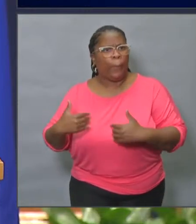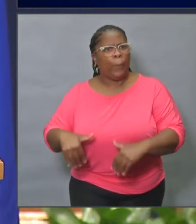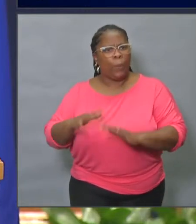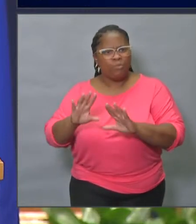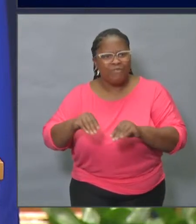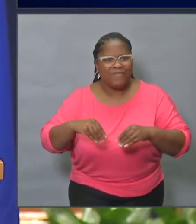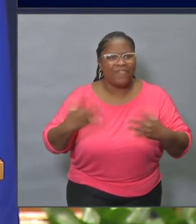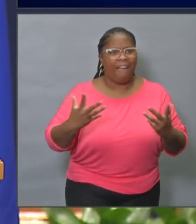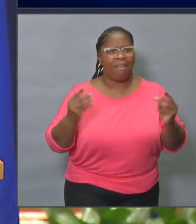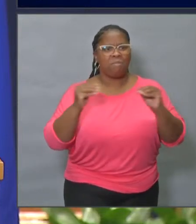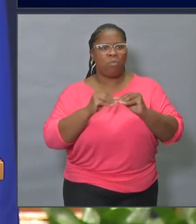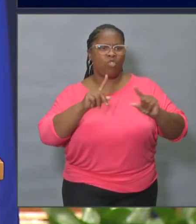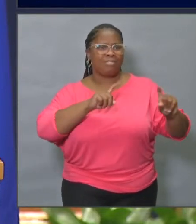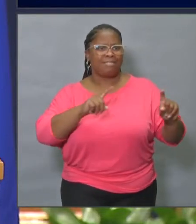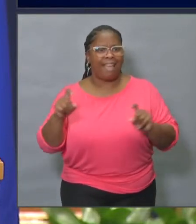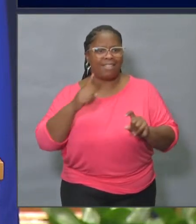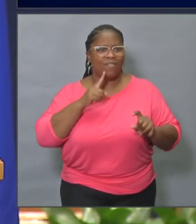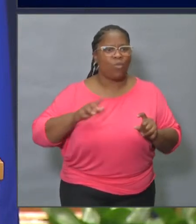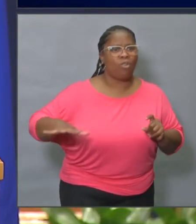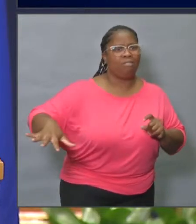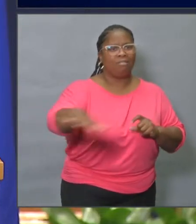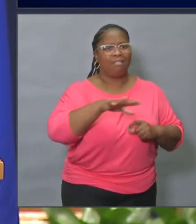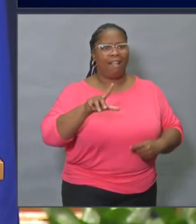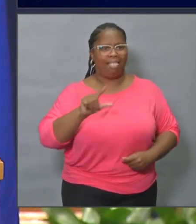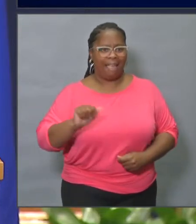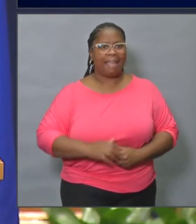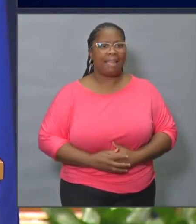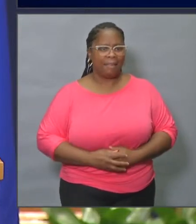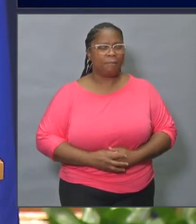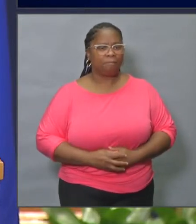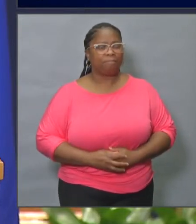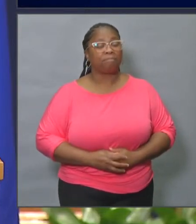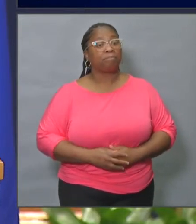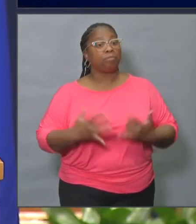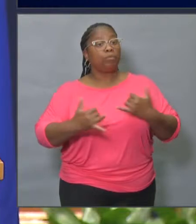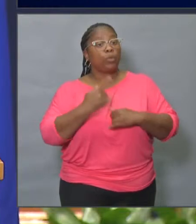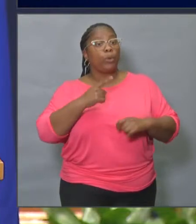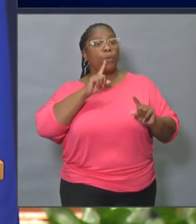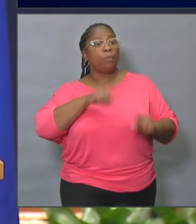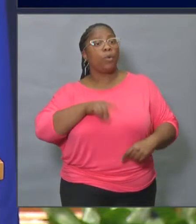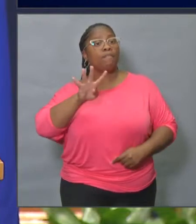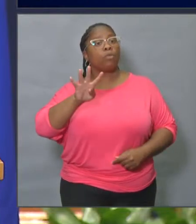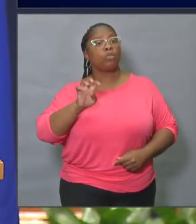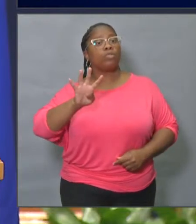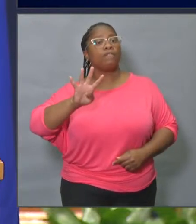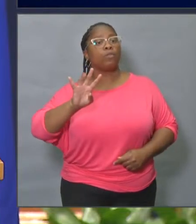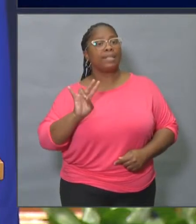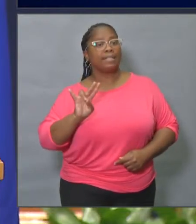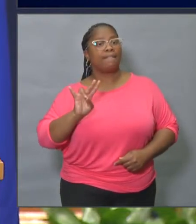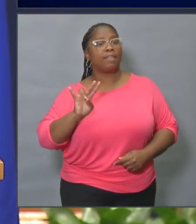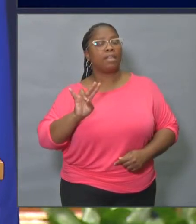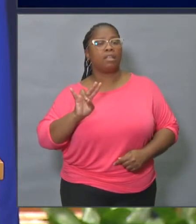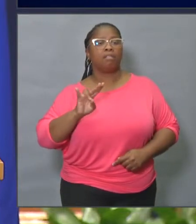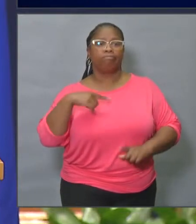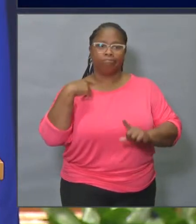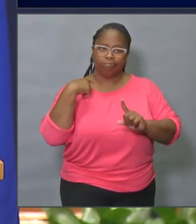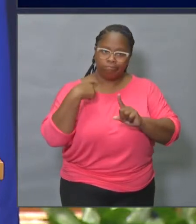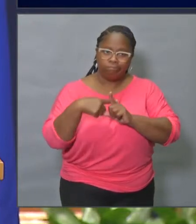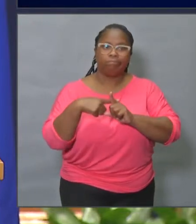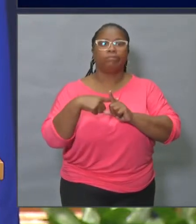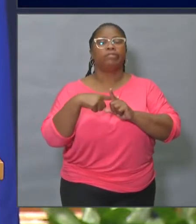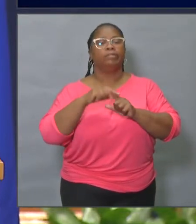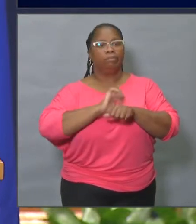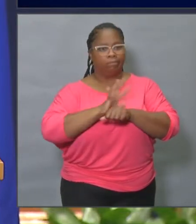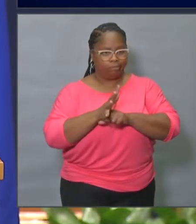access to testing across the board. We're also reporting today 447 confirmed cases among